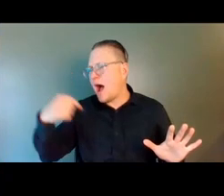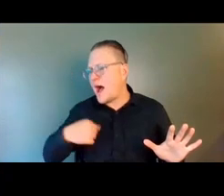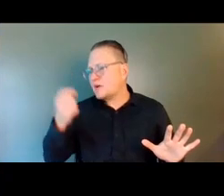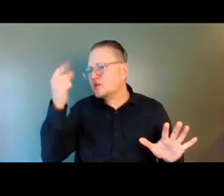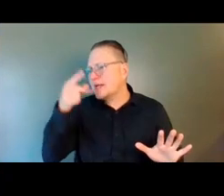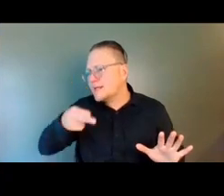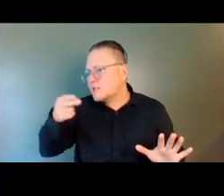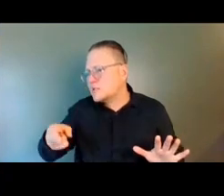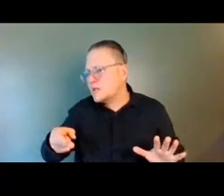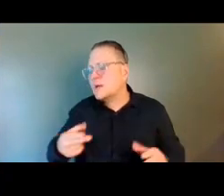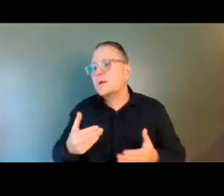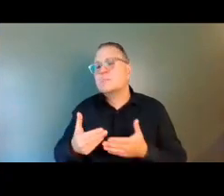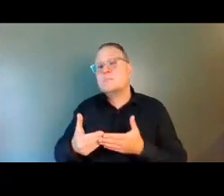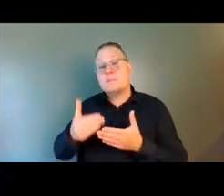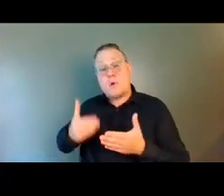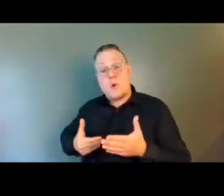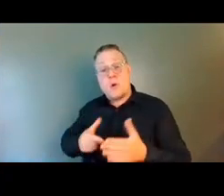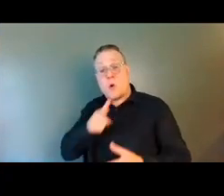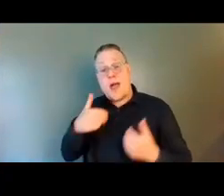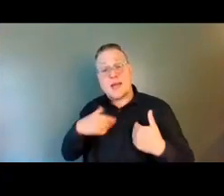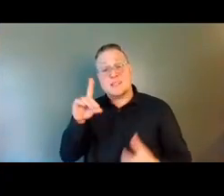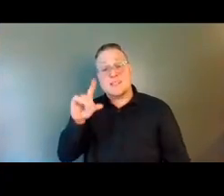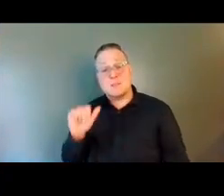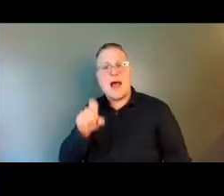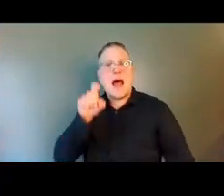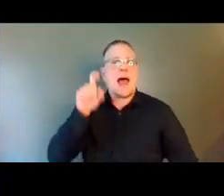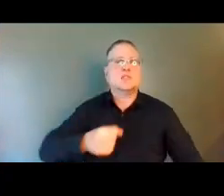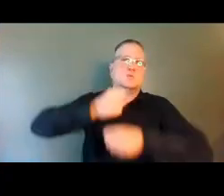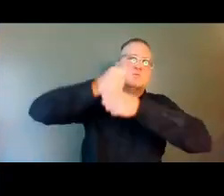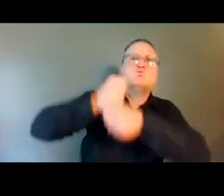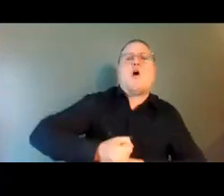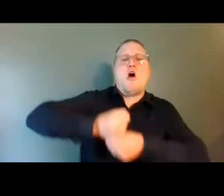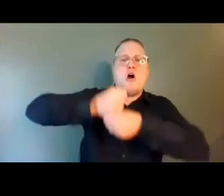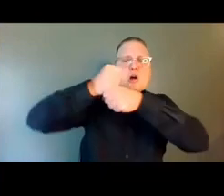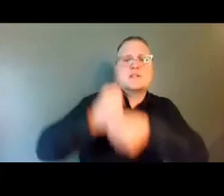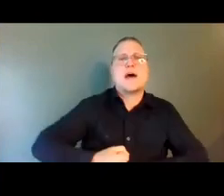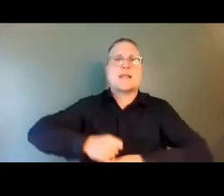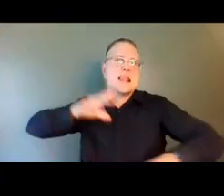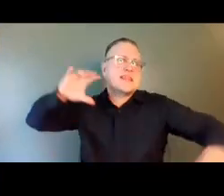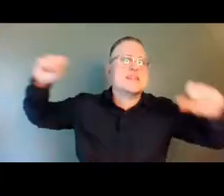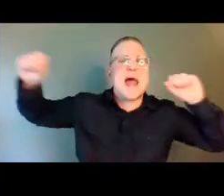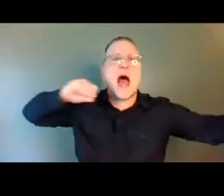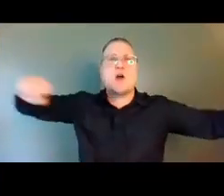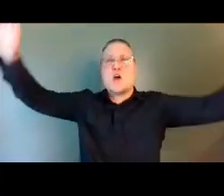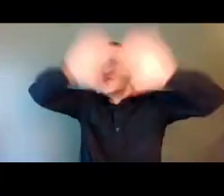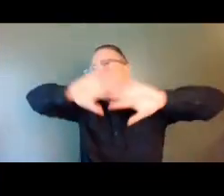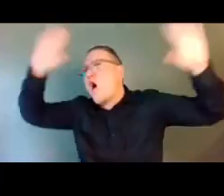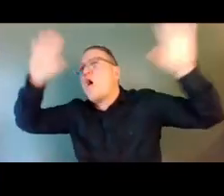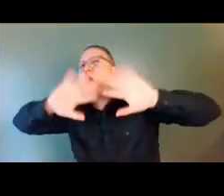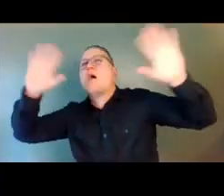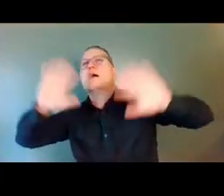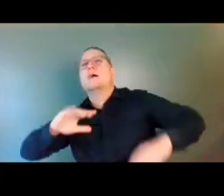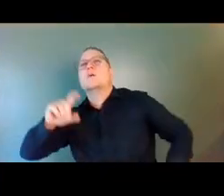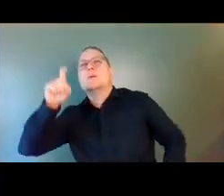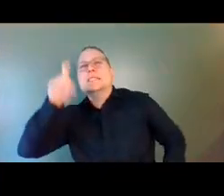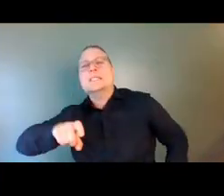to really protest. They had to make a scene. They had to really be noticed to get their needs